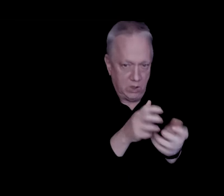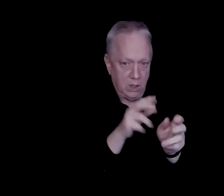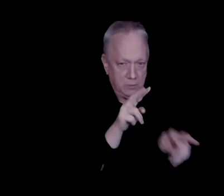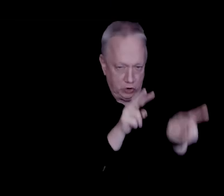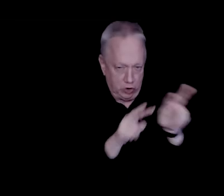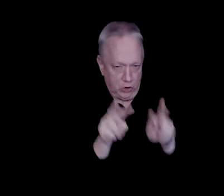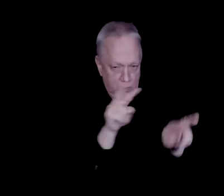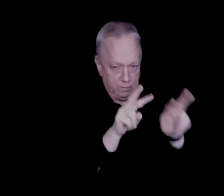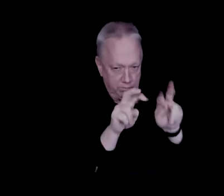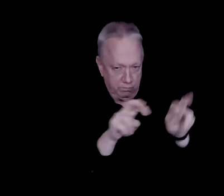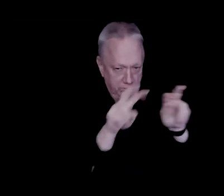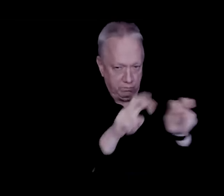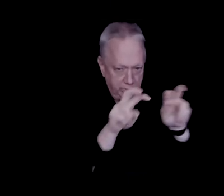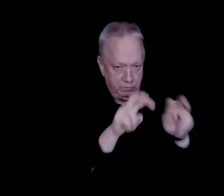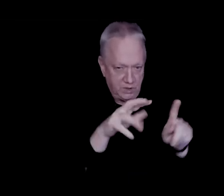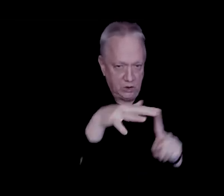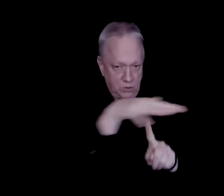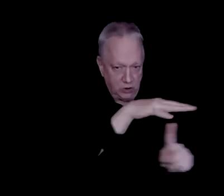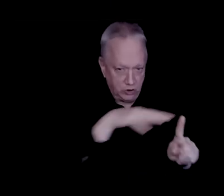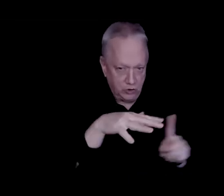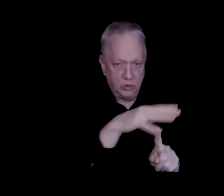observe the situation and